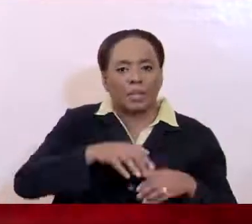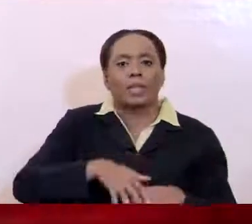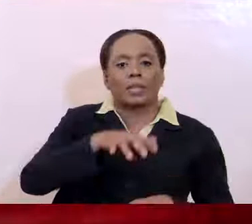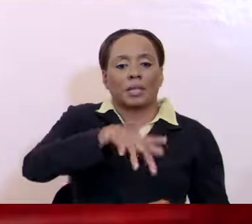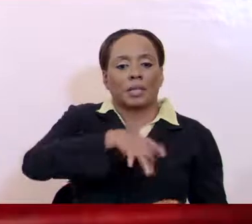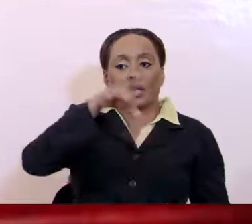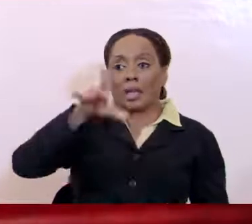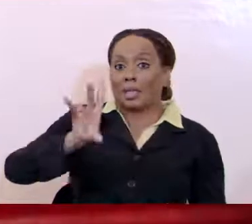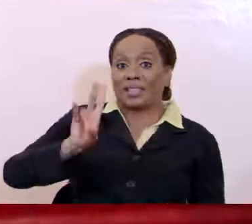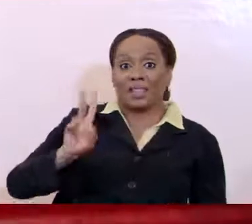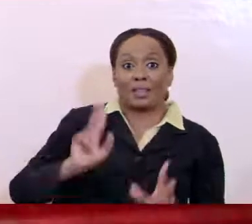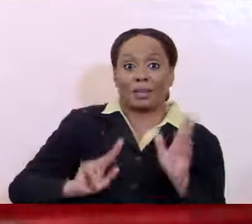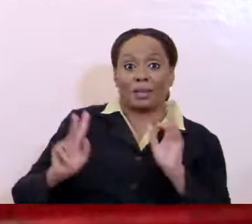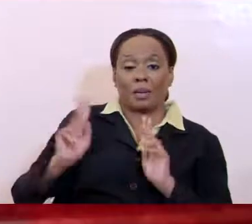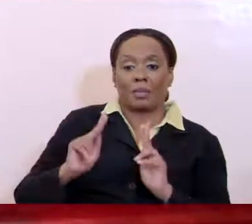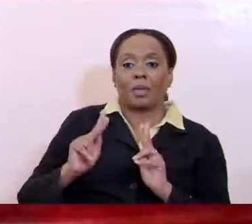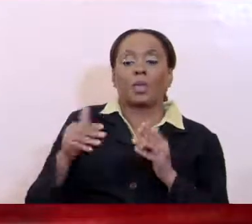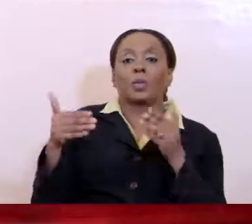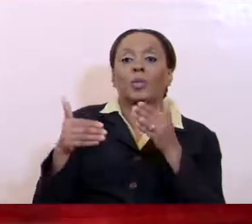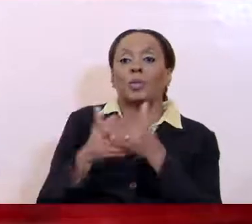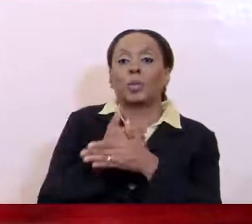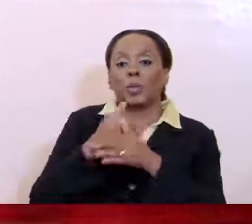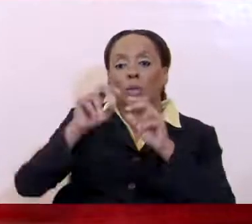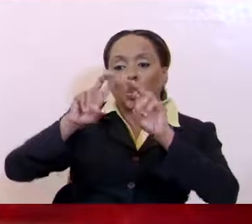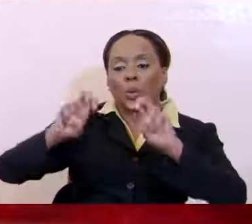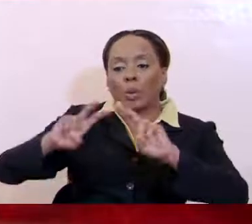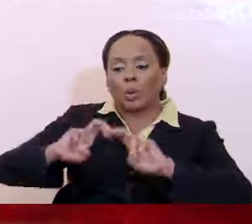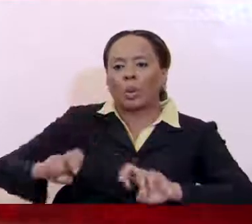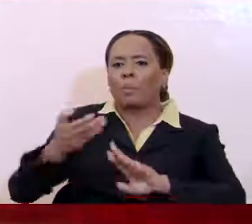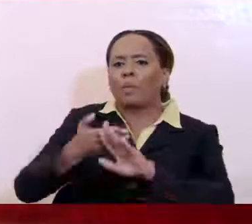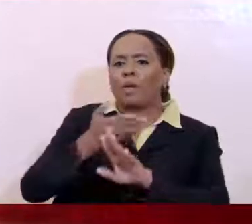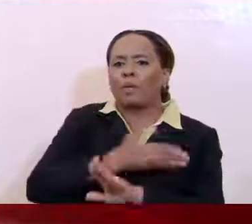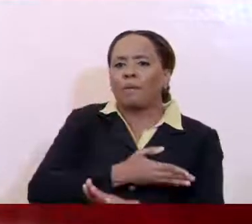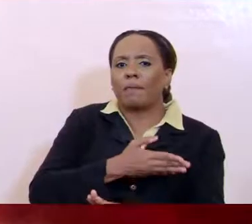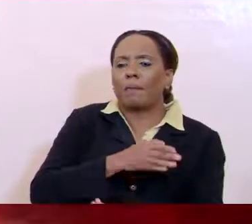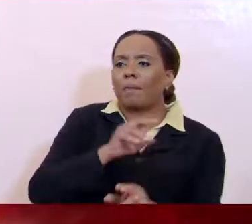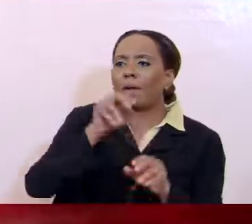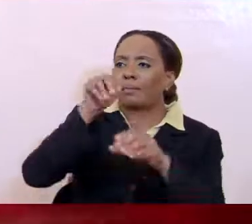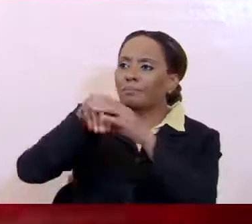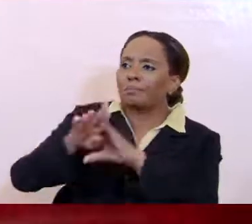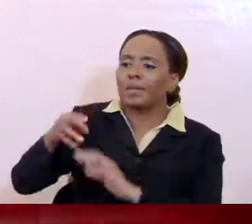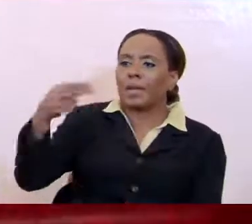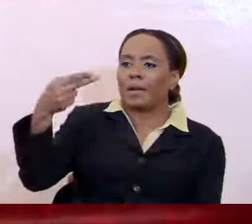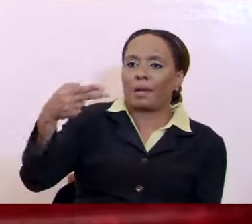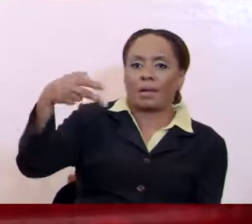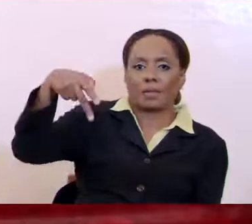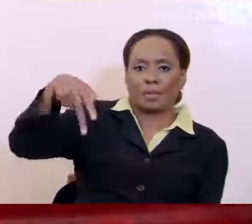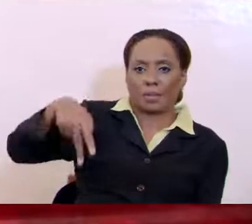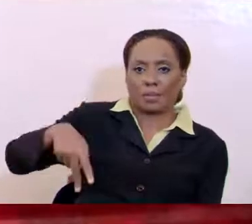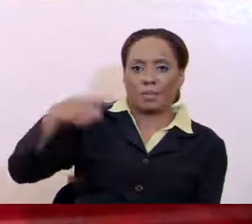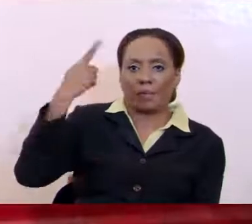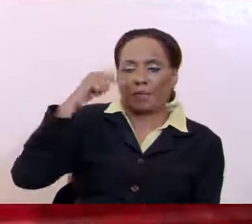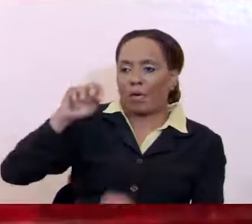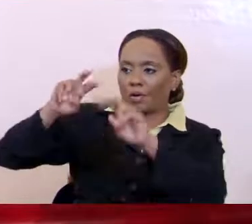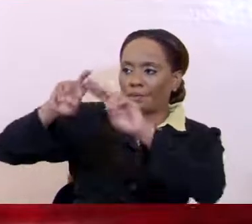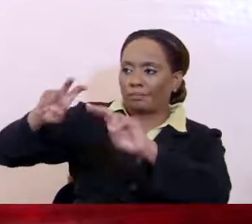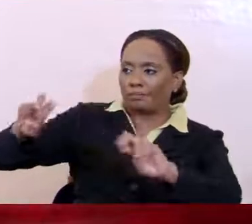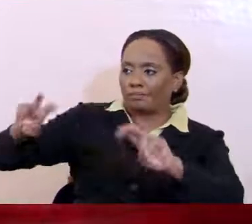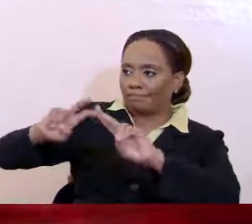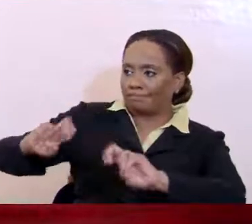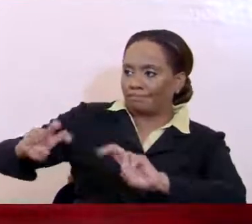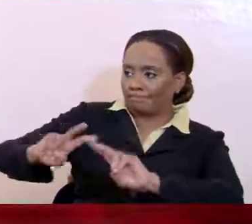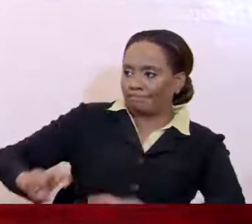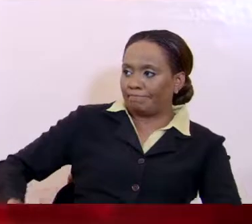were newly diagnosed were actually previously admitted to the Harrison's Point facility for assessment. And just